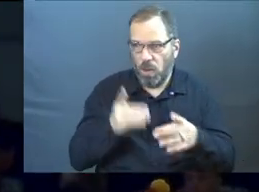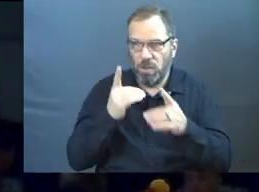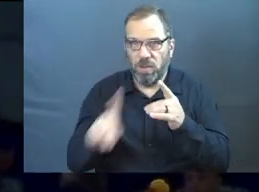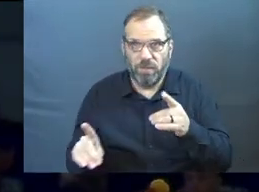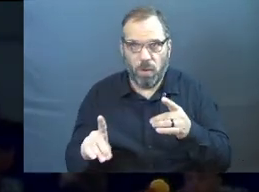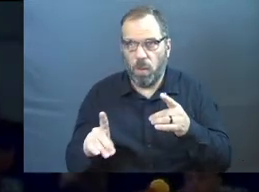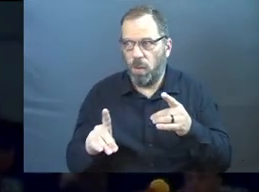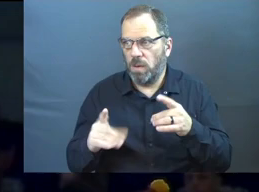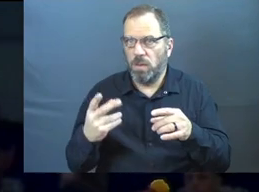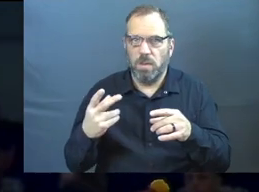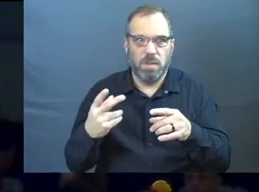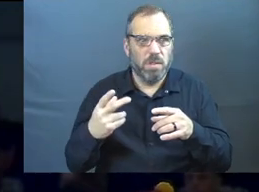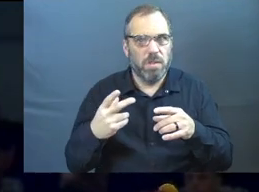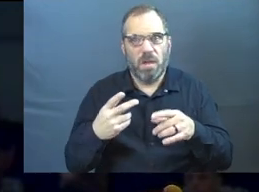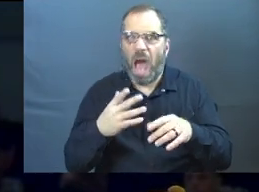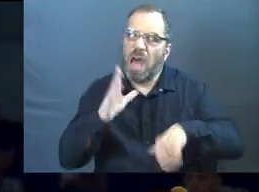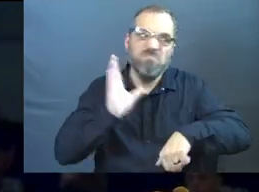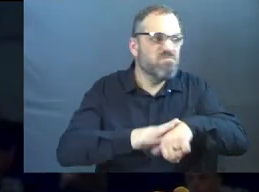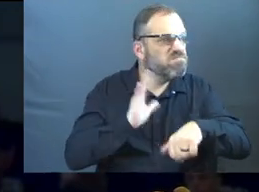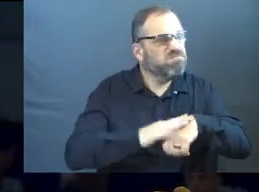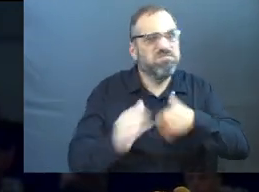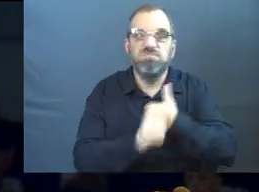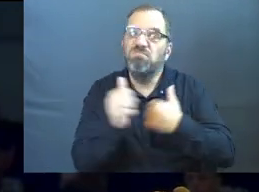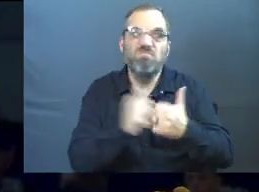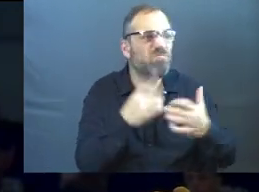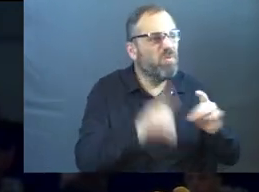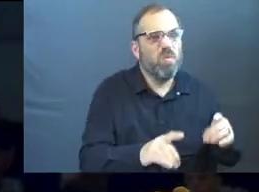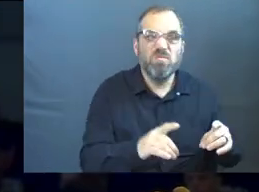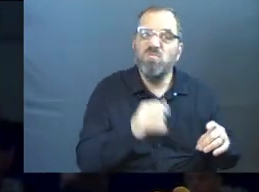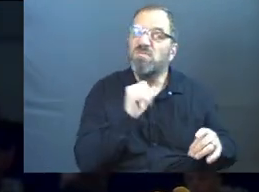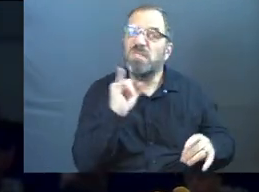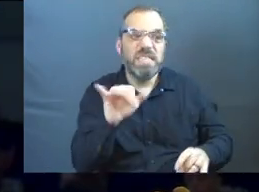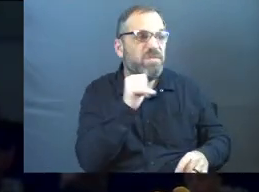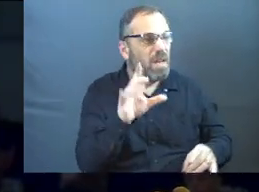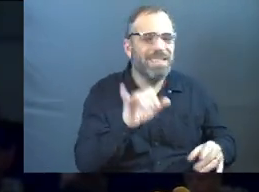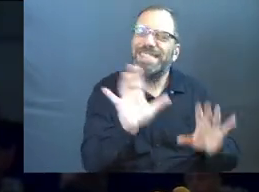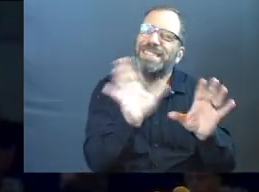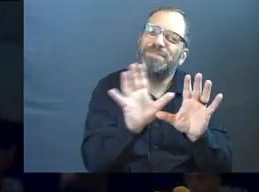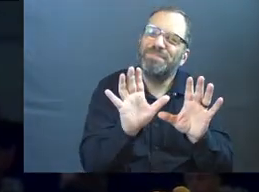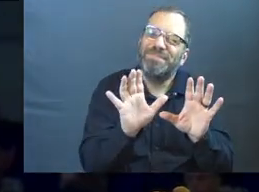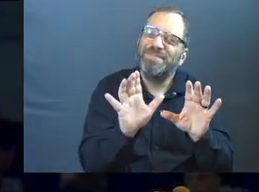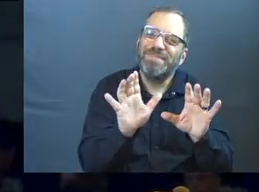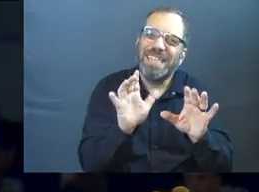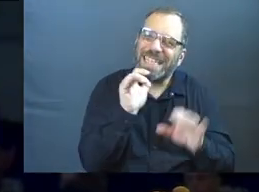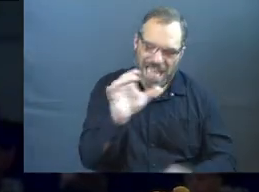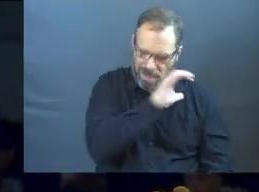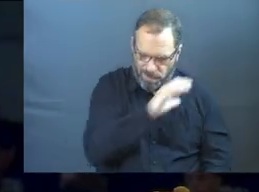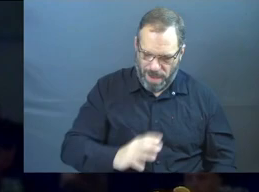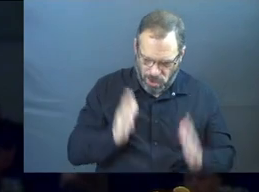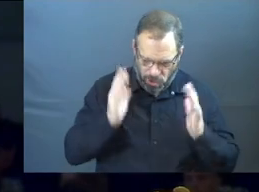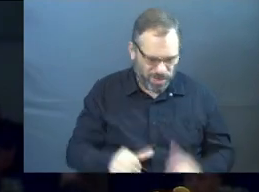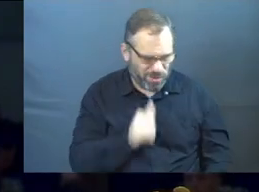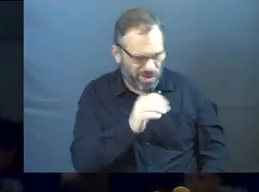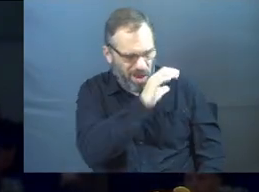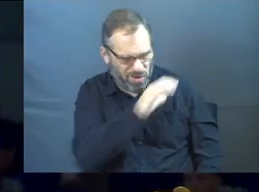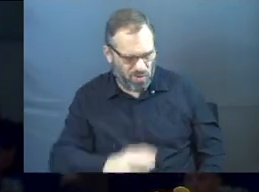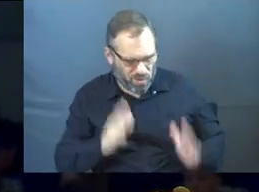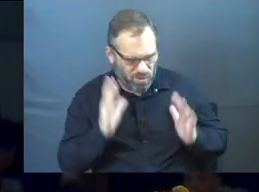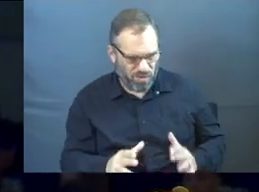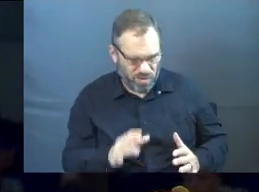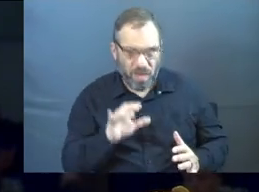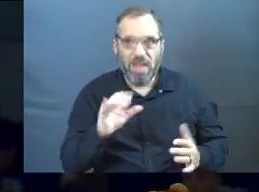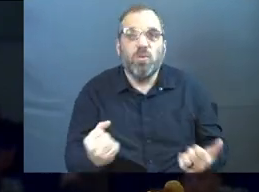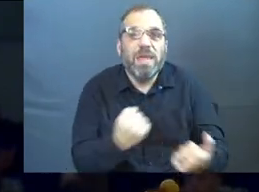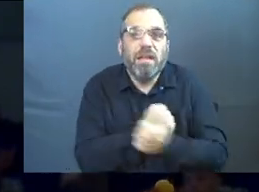be a club that we beat each other with in the future? See, it's not about Christian or non-Christians. Do they love